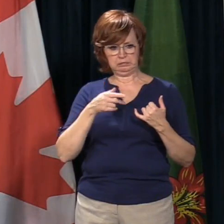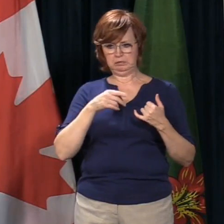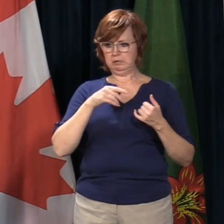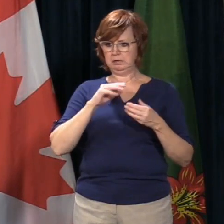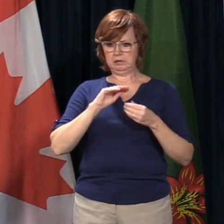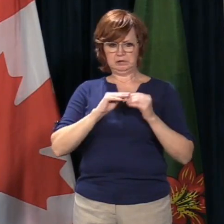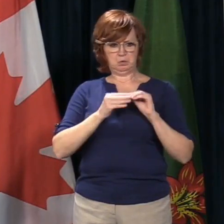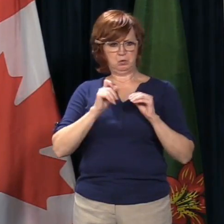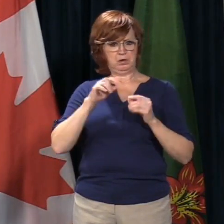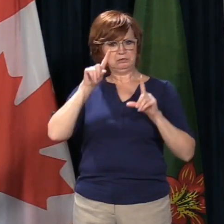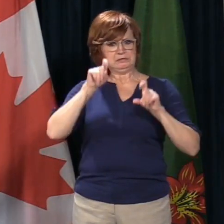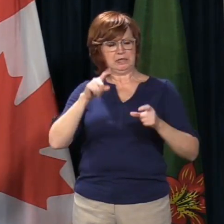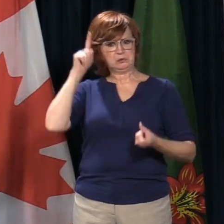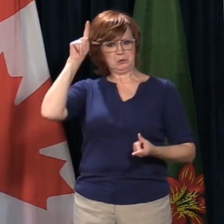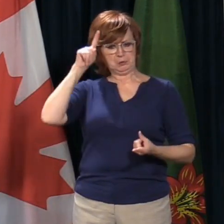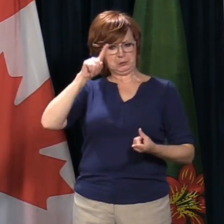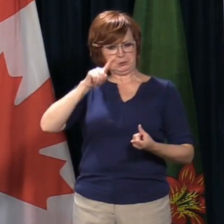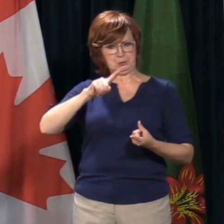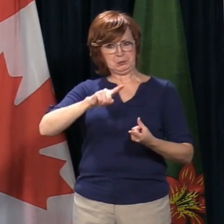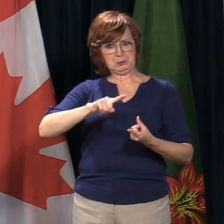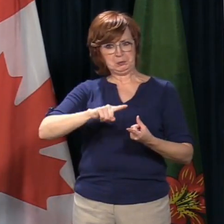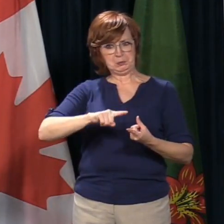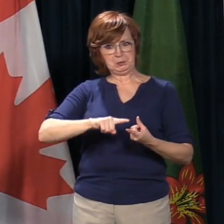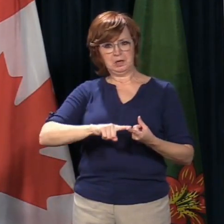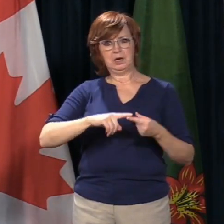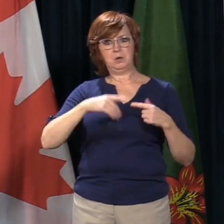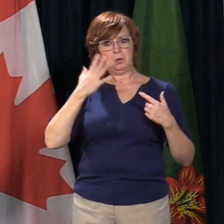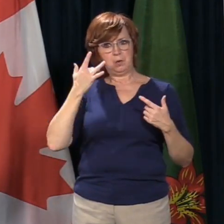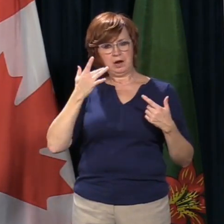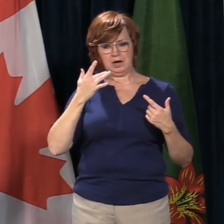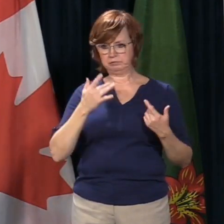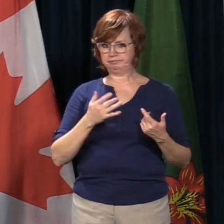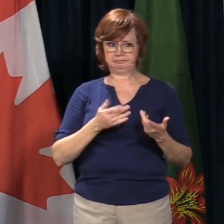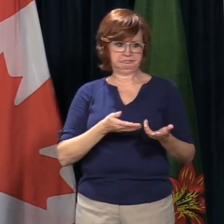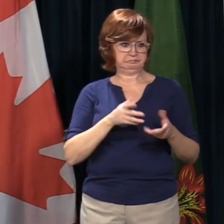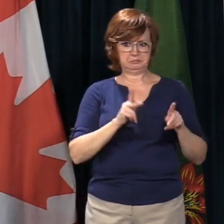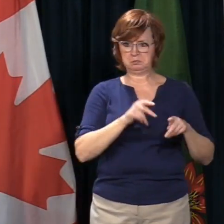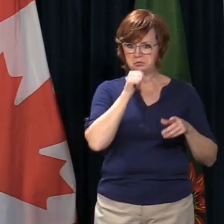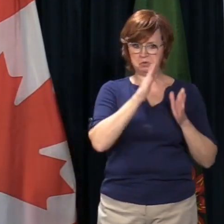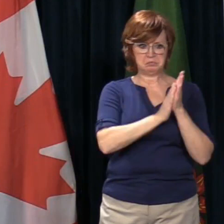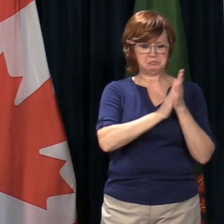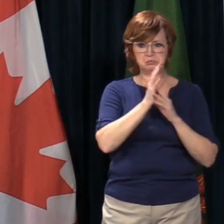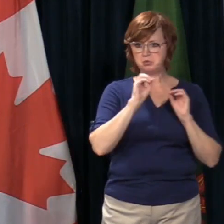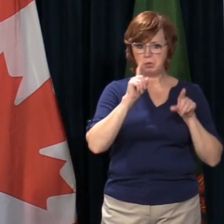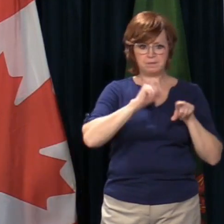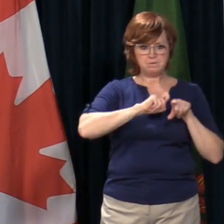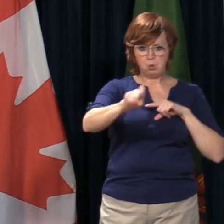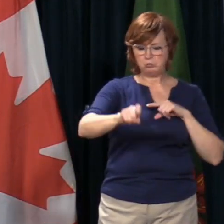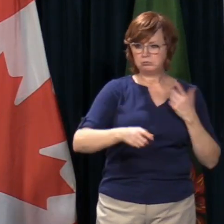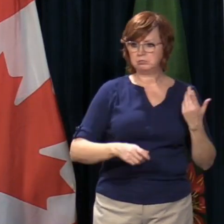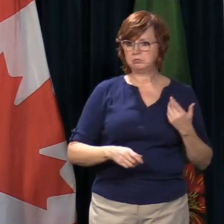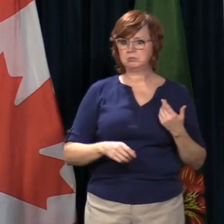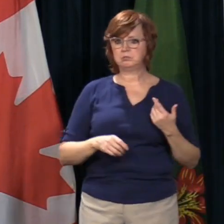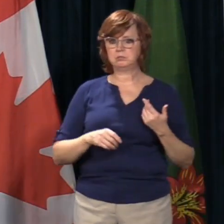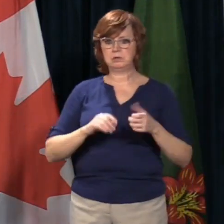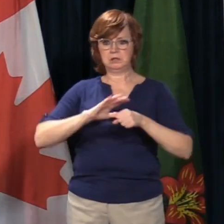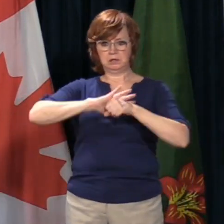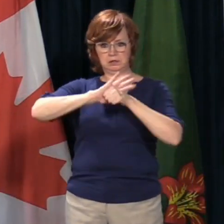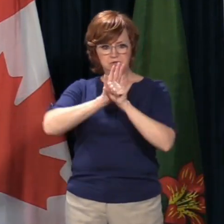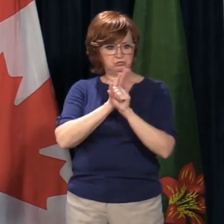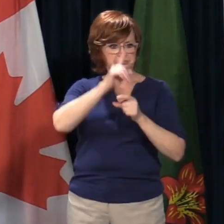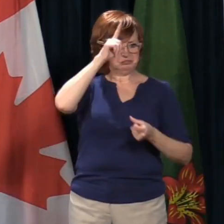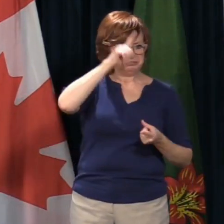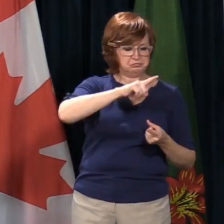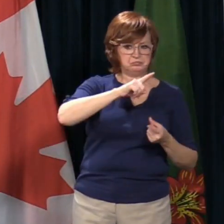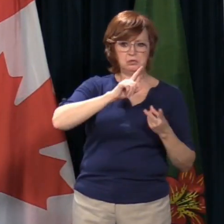part, we are not seeing high rates of transmission of COVID-19 or other respiratory illness in the province, including seasonal